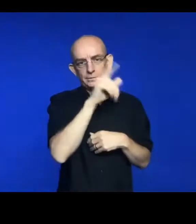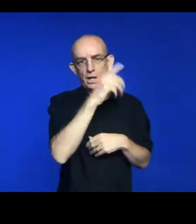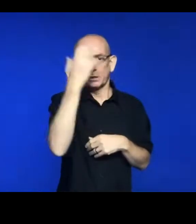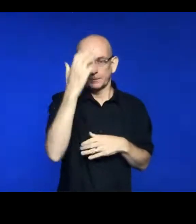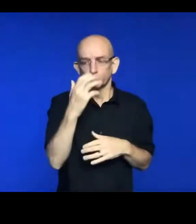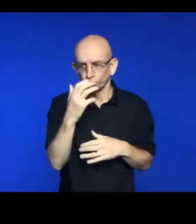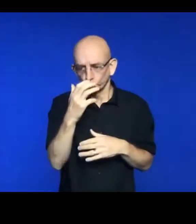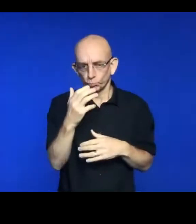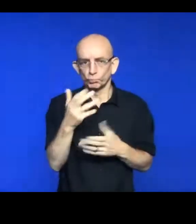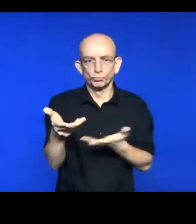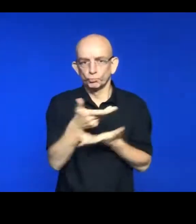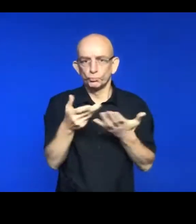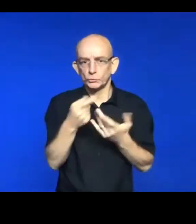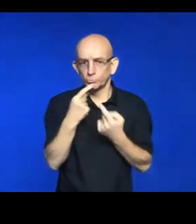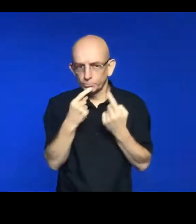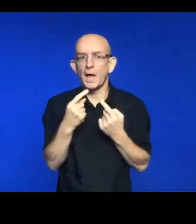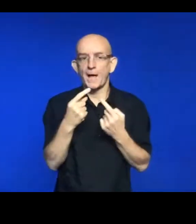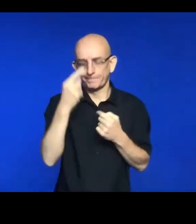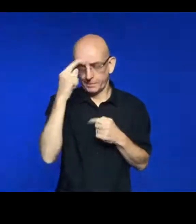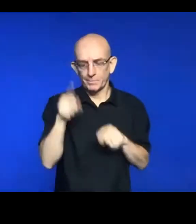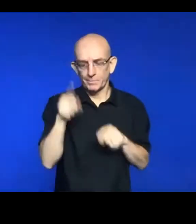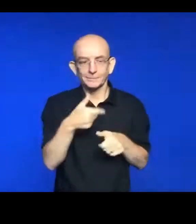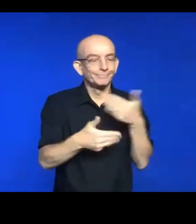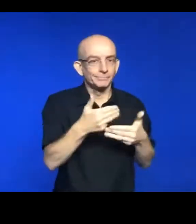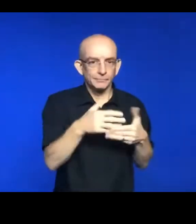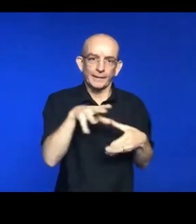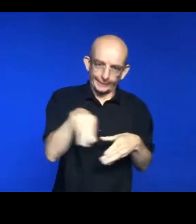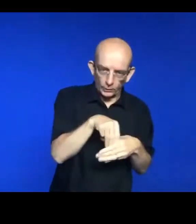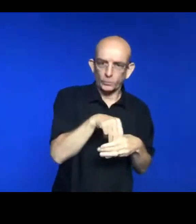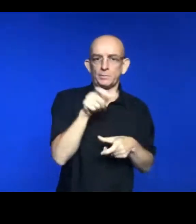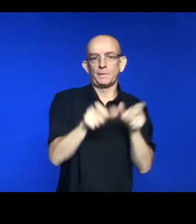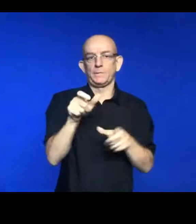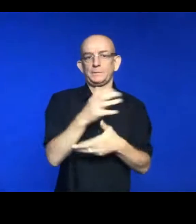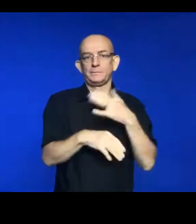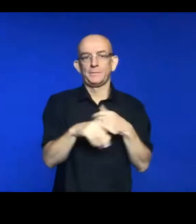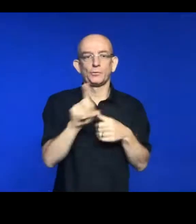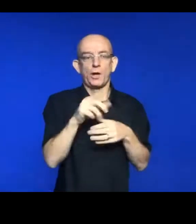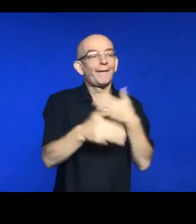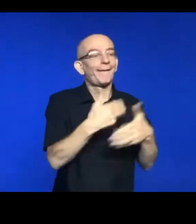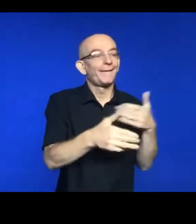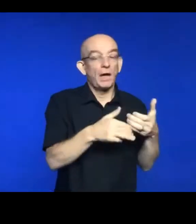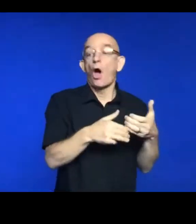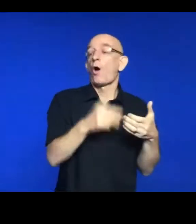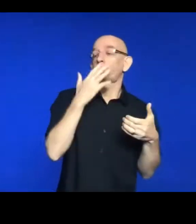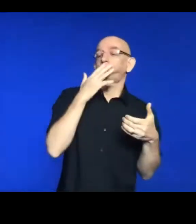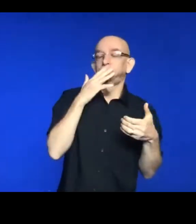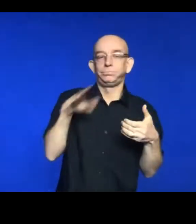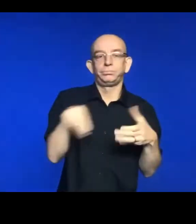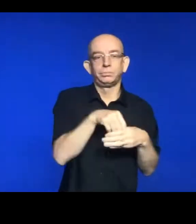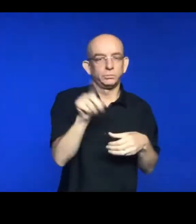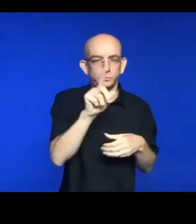And we have seen examples of some countries that have, where it has made a